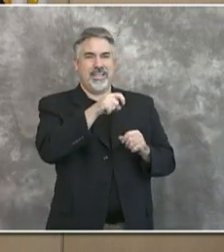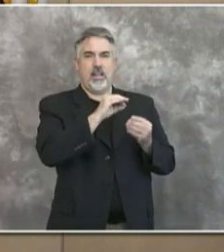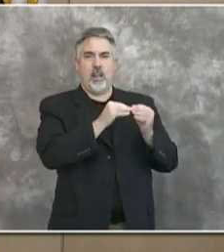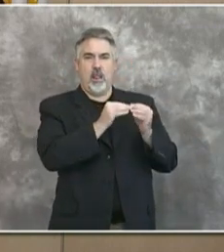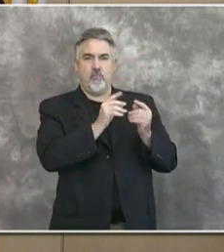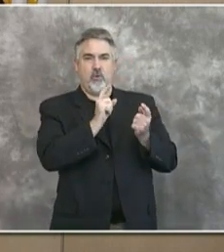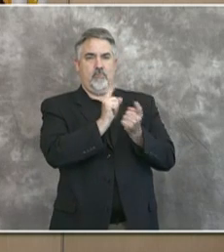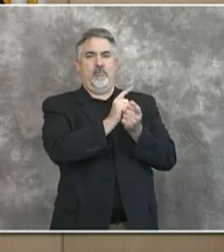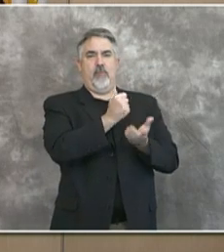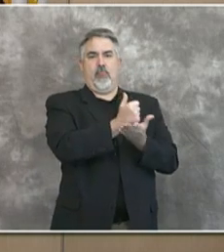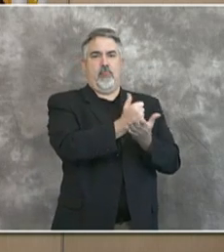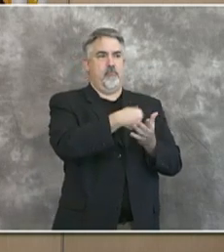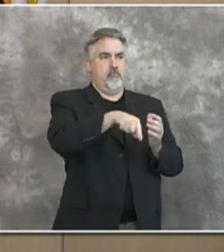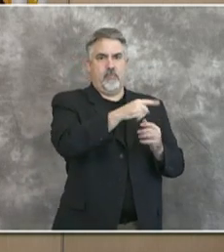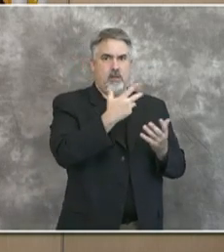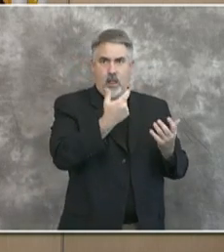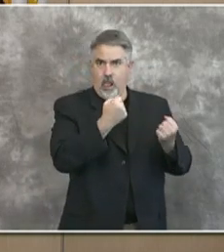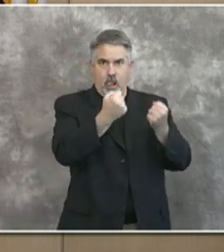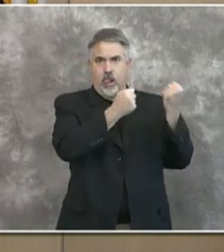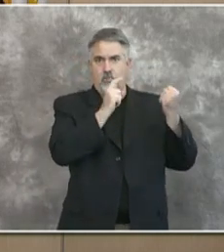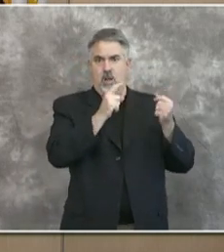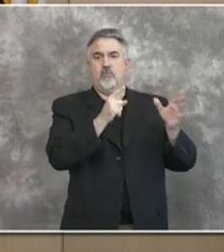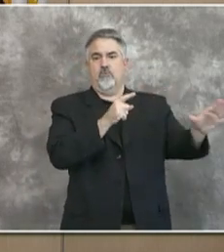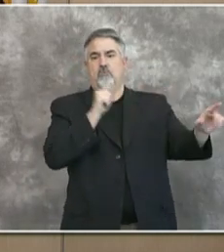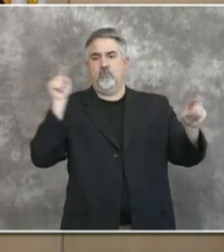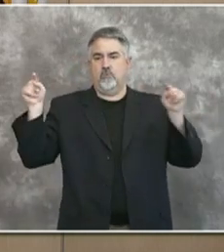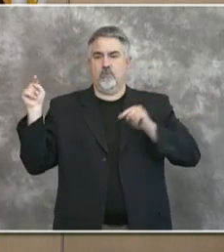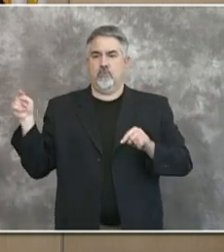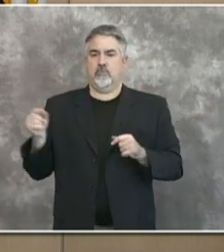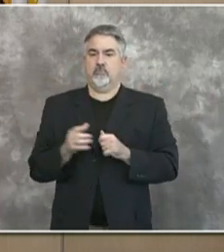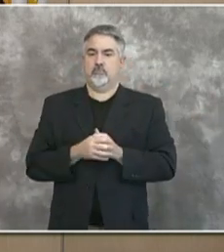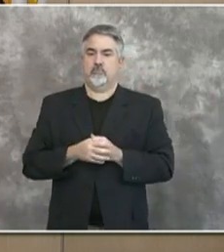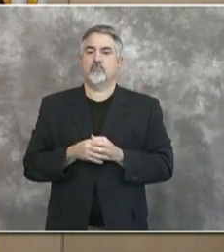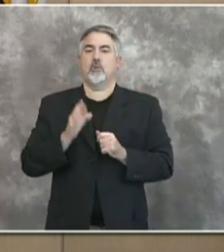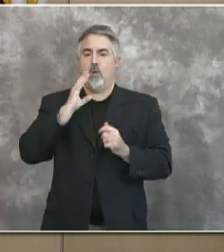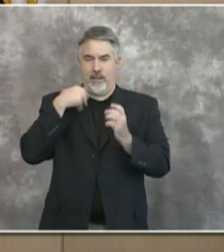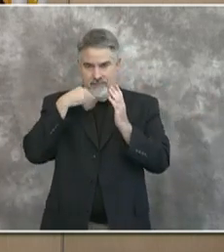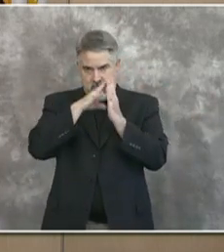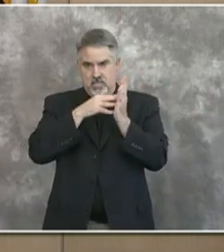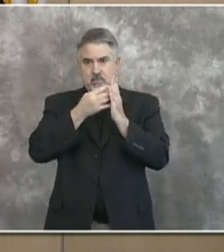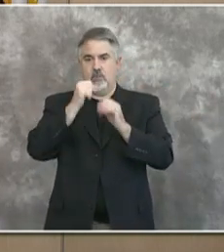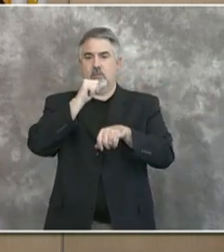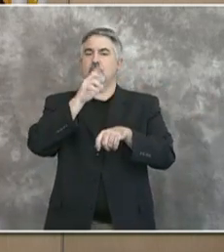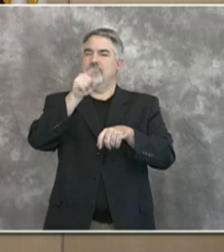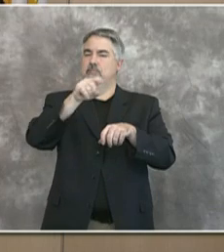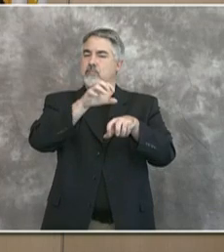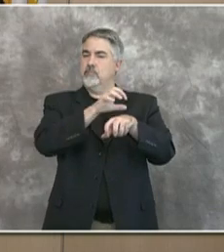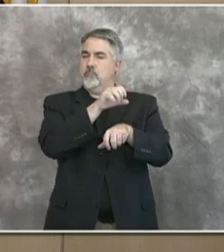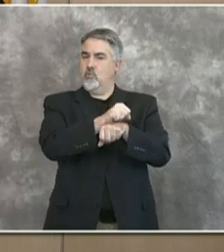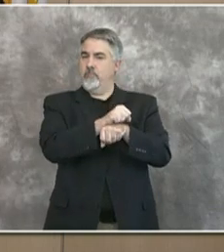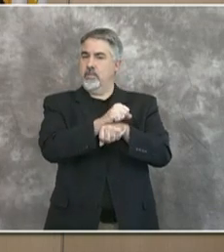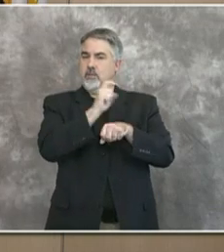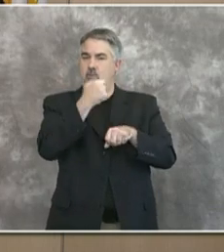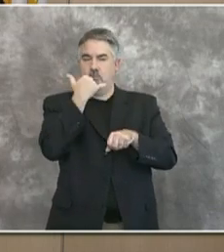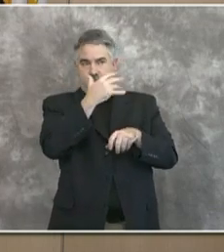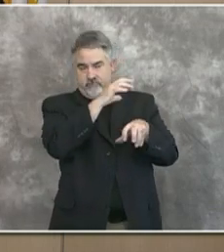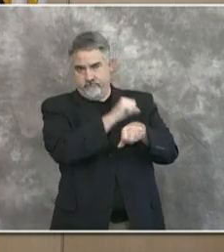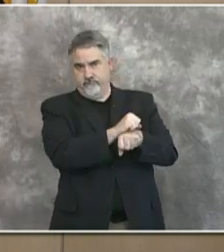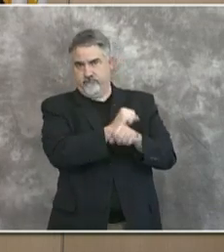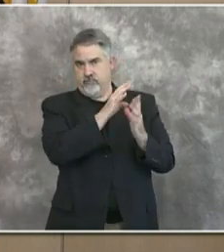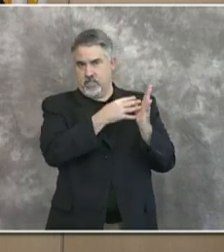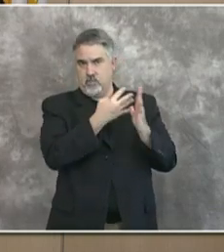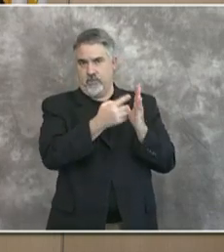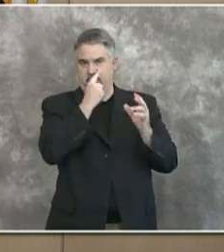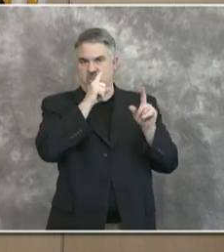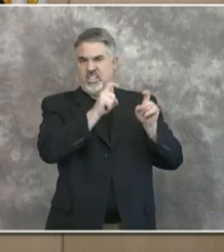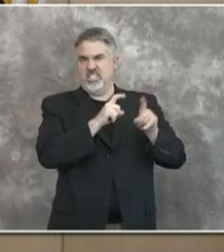shared with you. Tests will be scheduled and offered by appointment only, and the tests will be conducted by our public